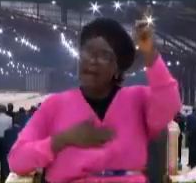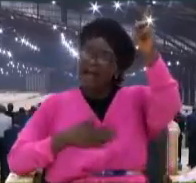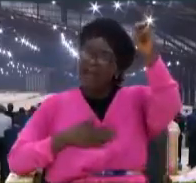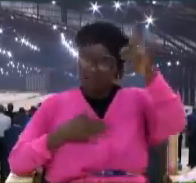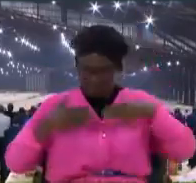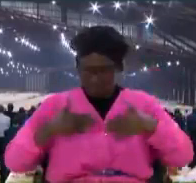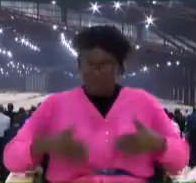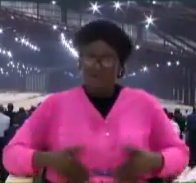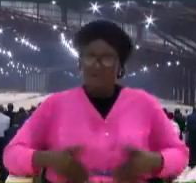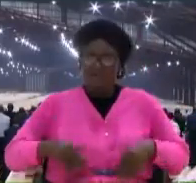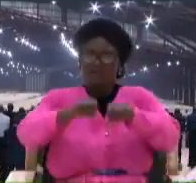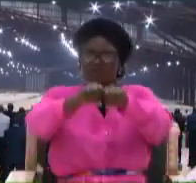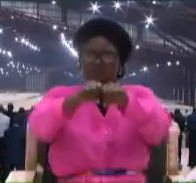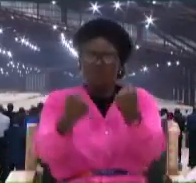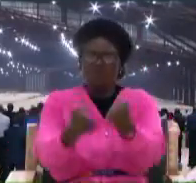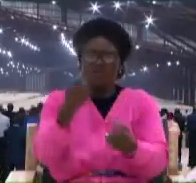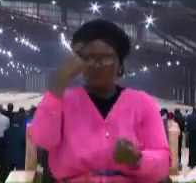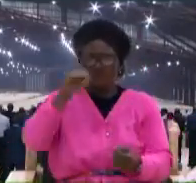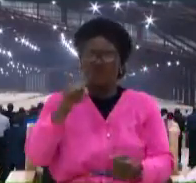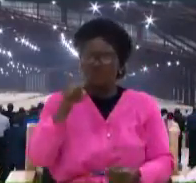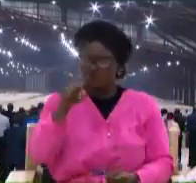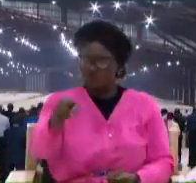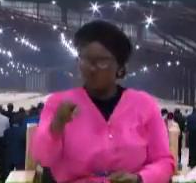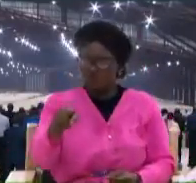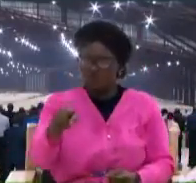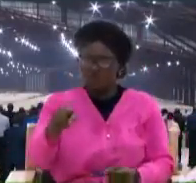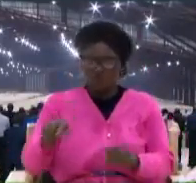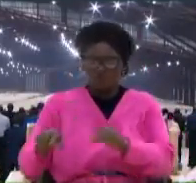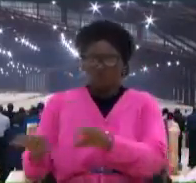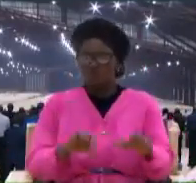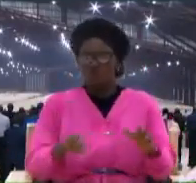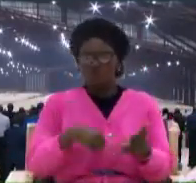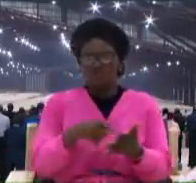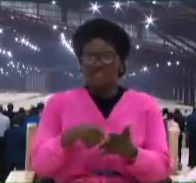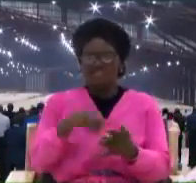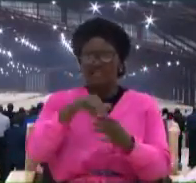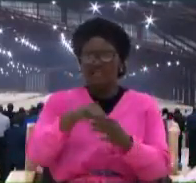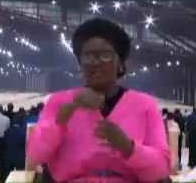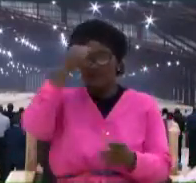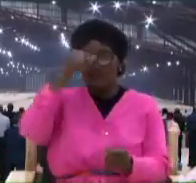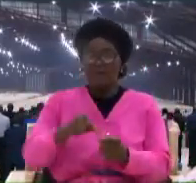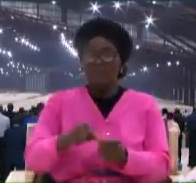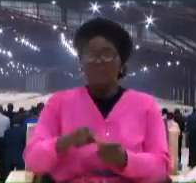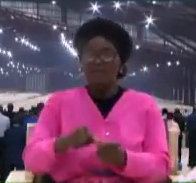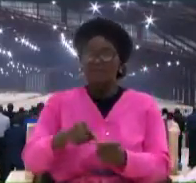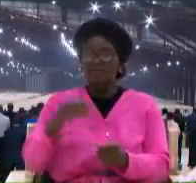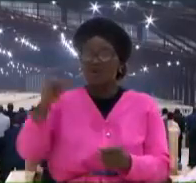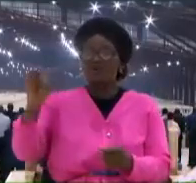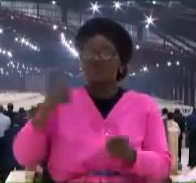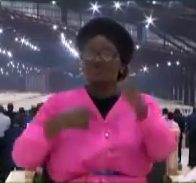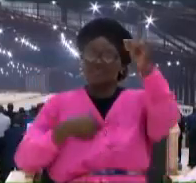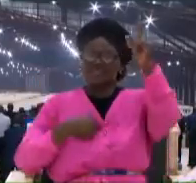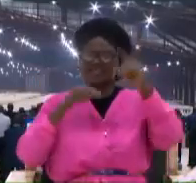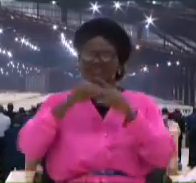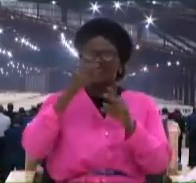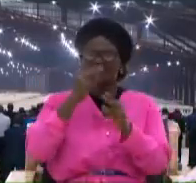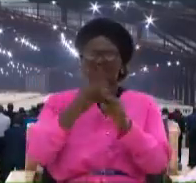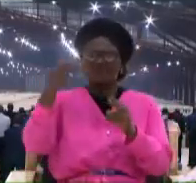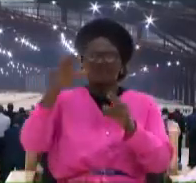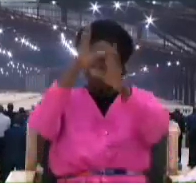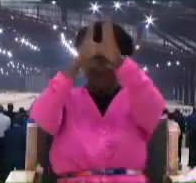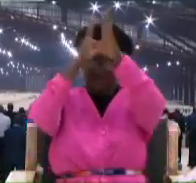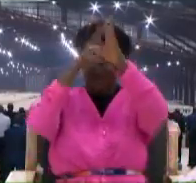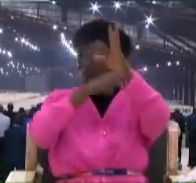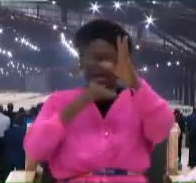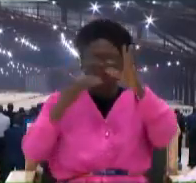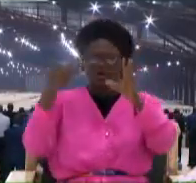you. Do this in remembrance of me." In the name of the Father, and of the